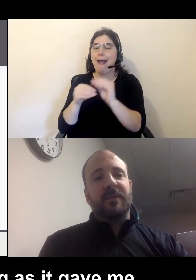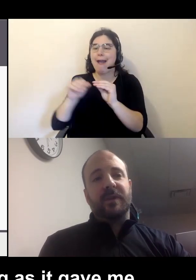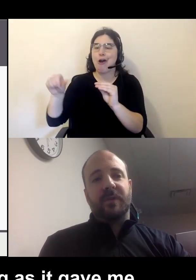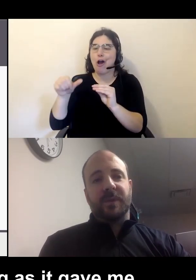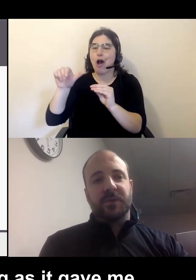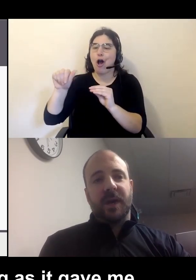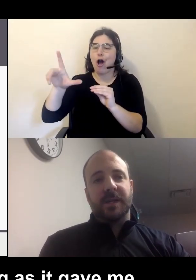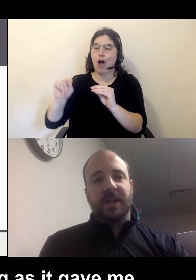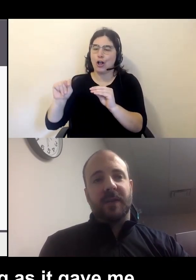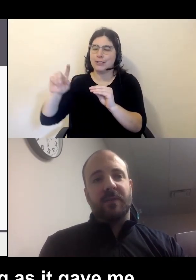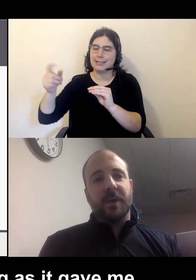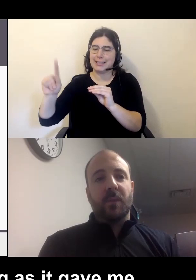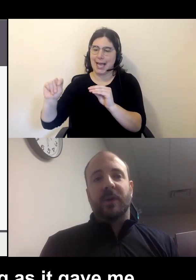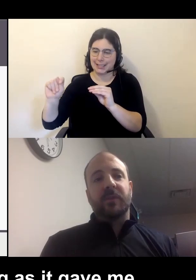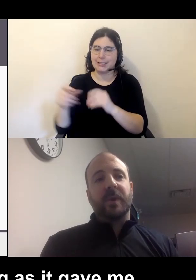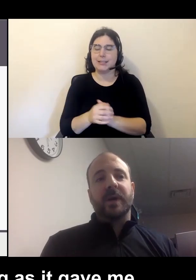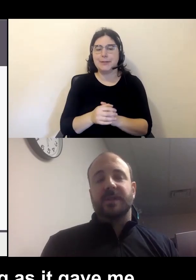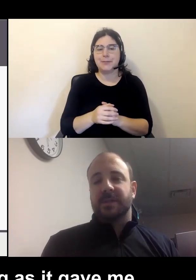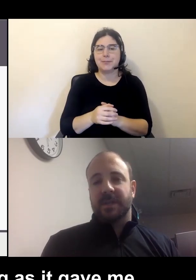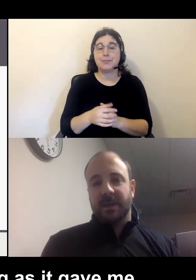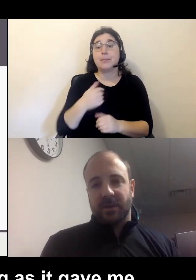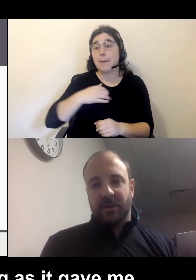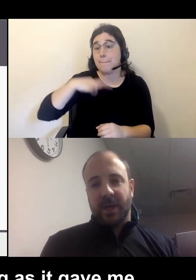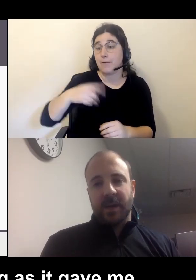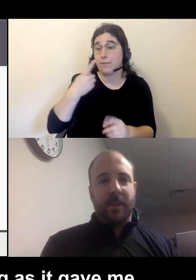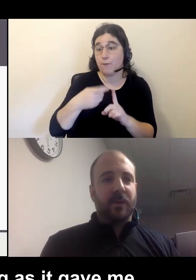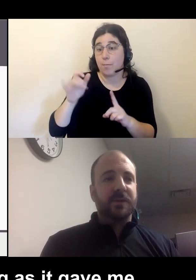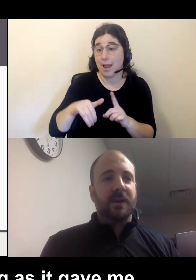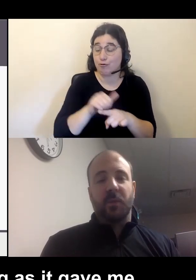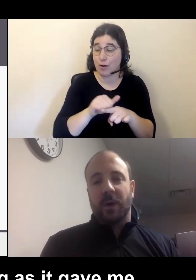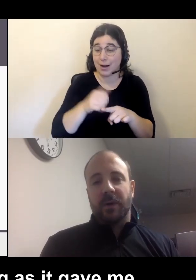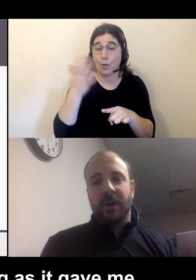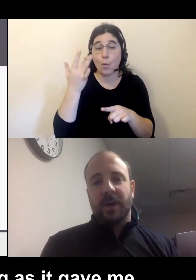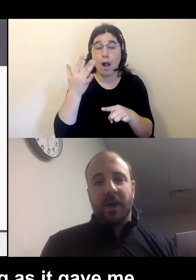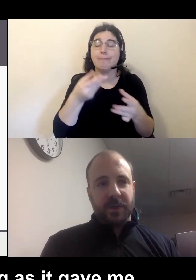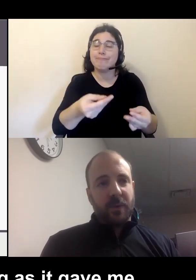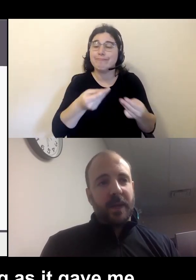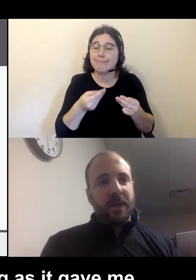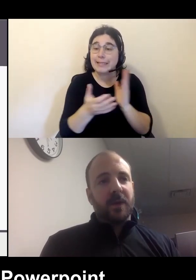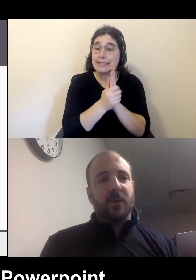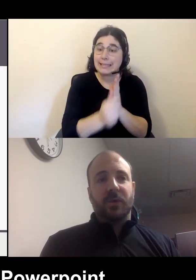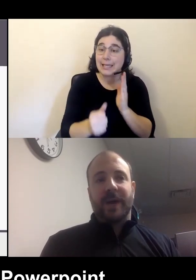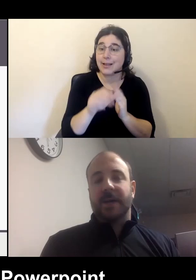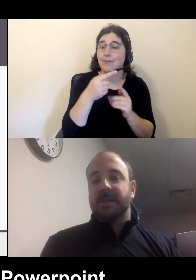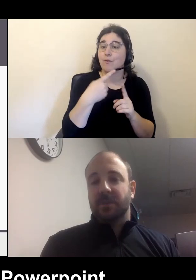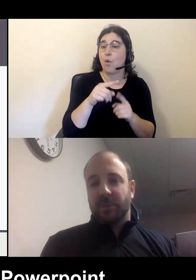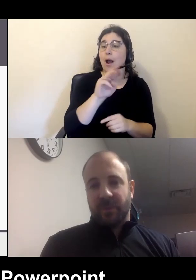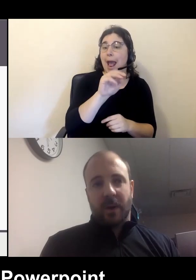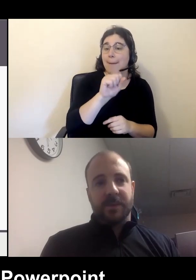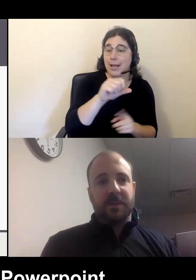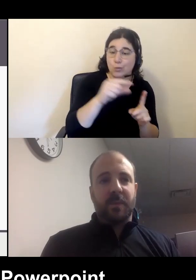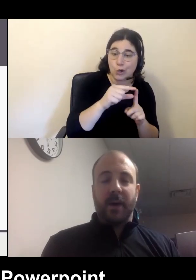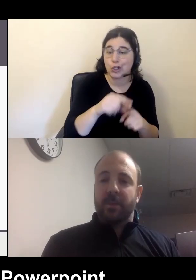I benefited from this training as it gave me more experience and skills in Microsoft Word, Adobe, Google Docs and